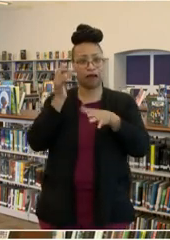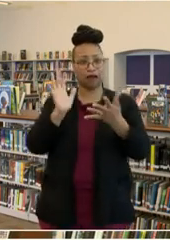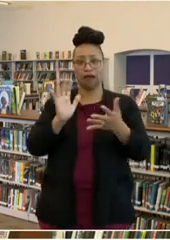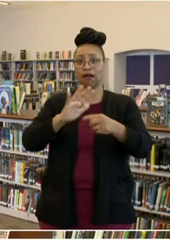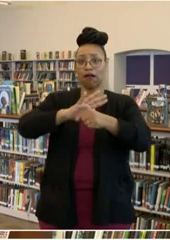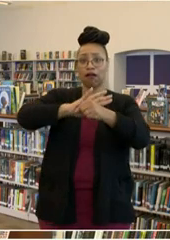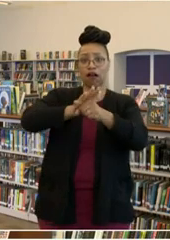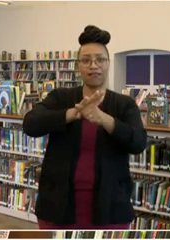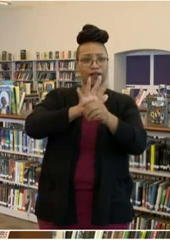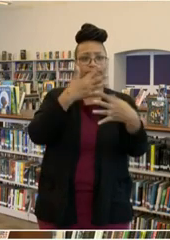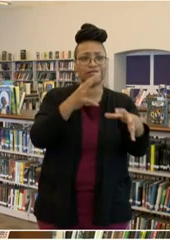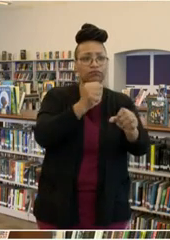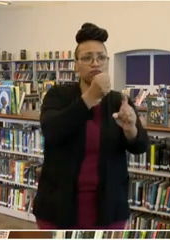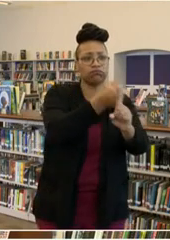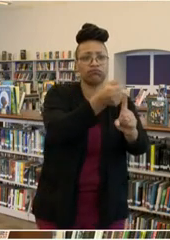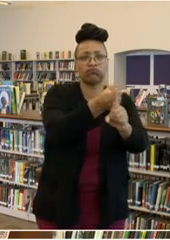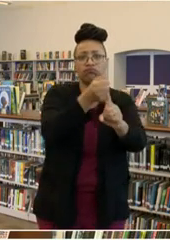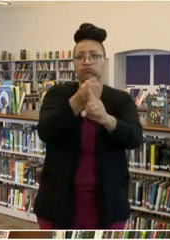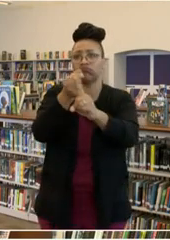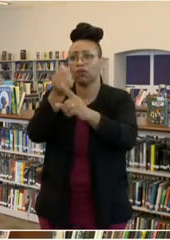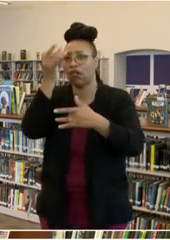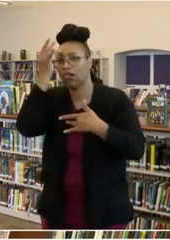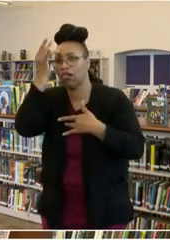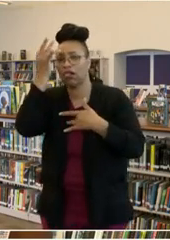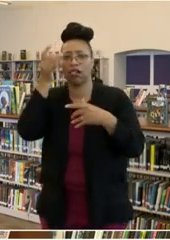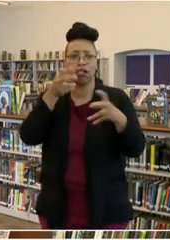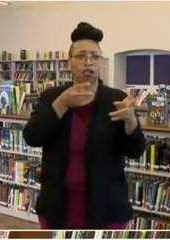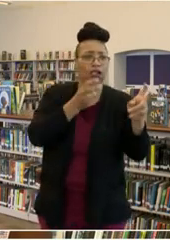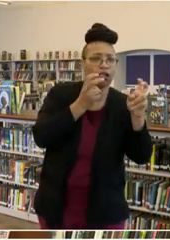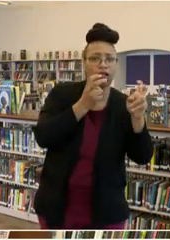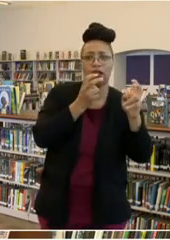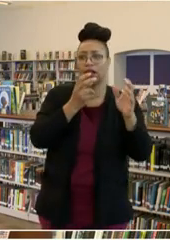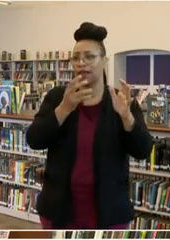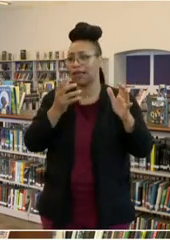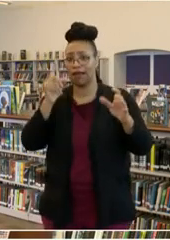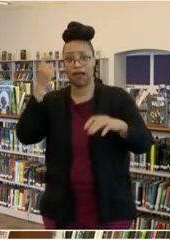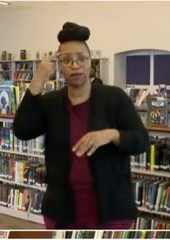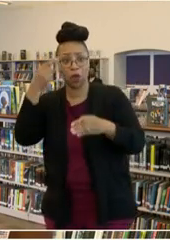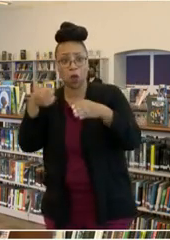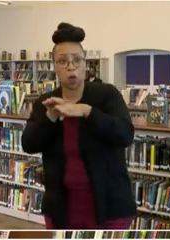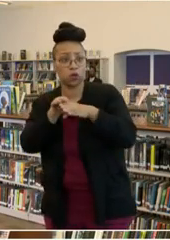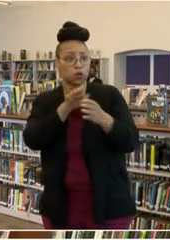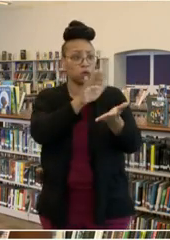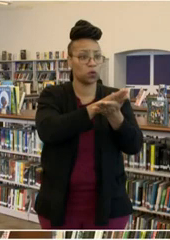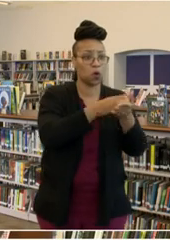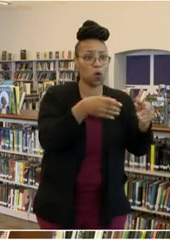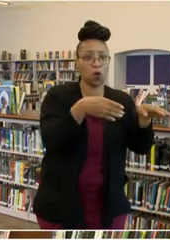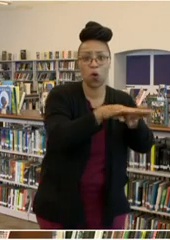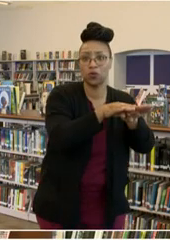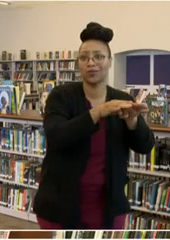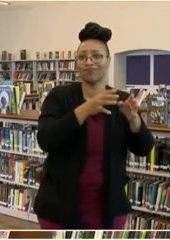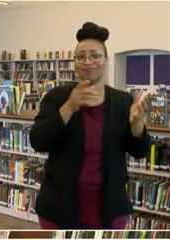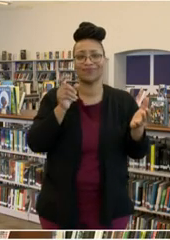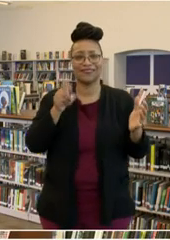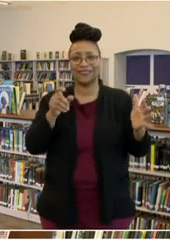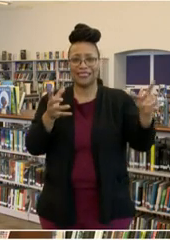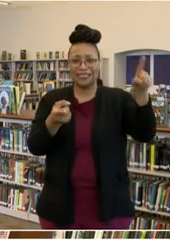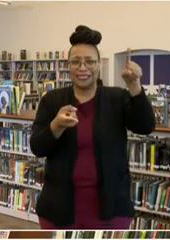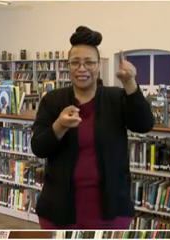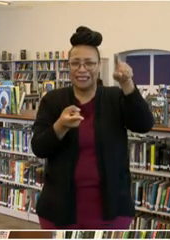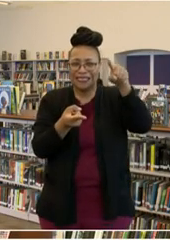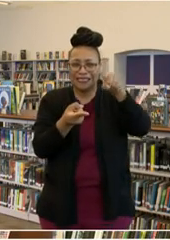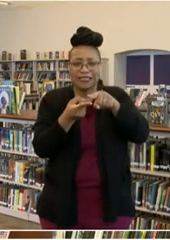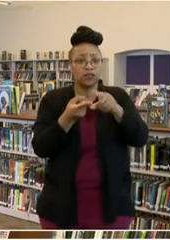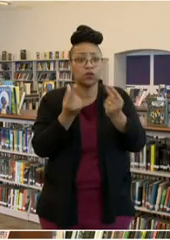schools and our government, to make sure we could crush the virus, get people vaccinated, and safely reopen our